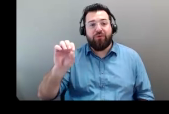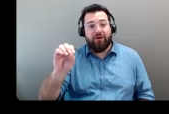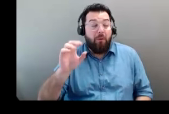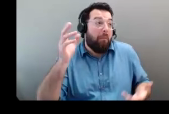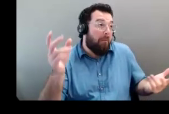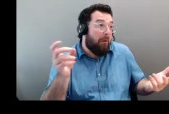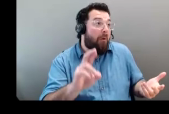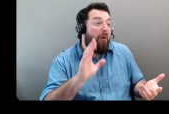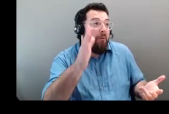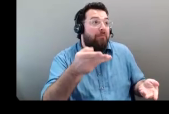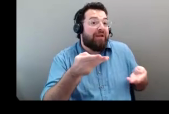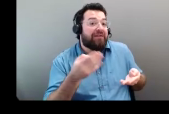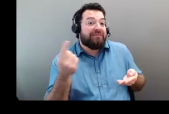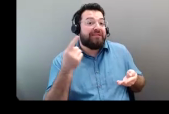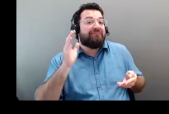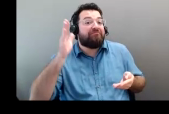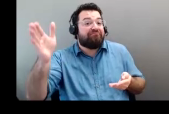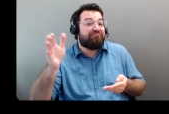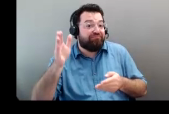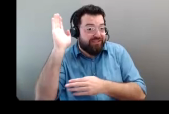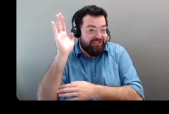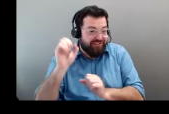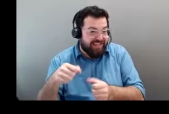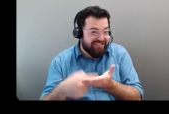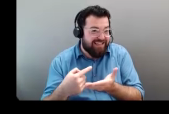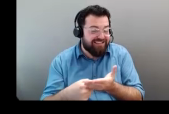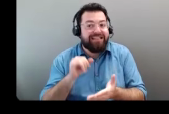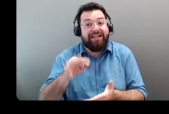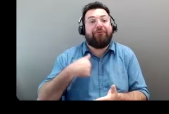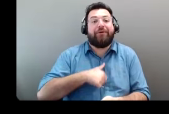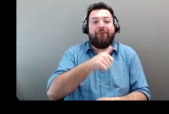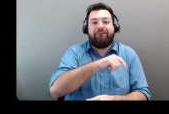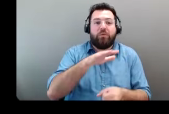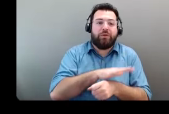to focus on for a different presentation if we don't yeah. cover them now.